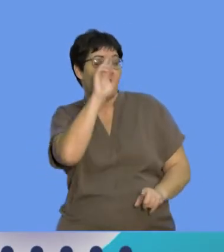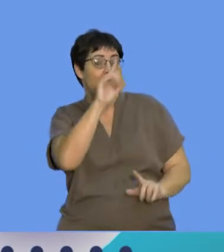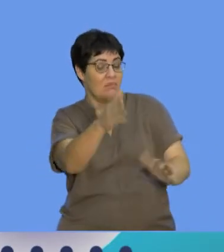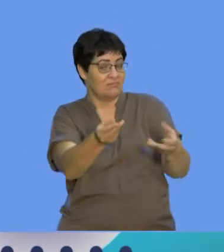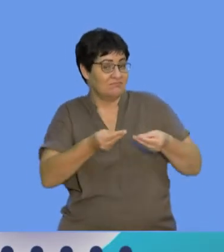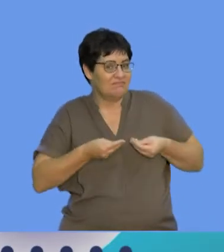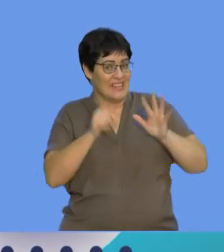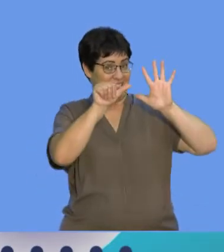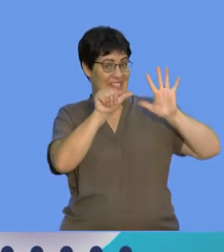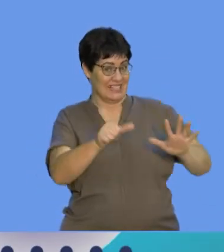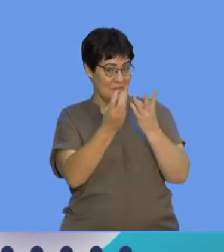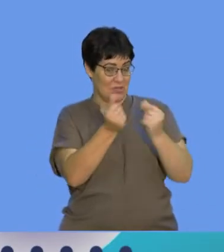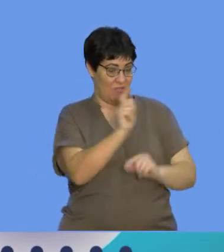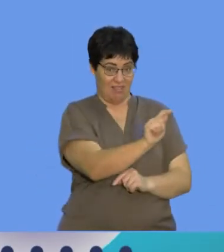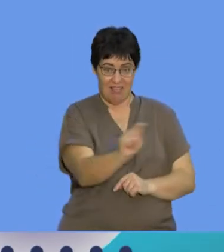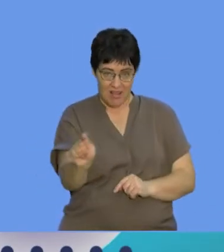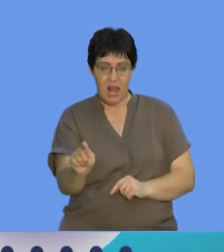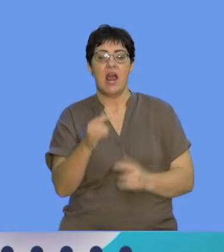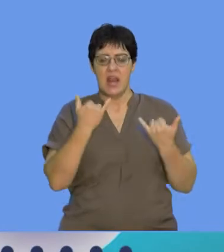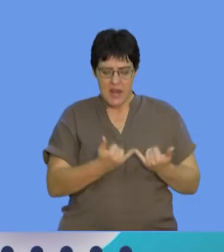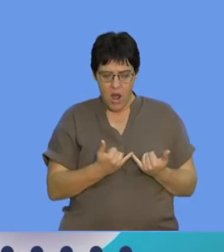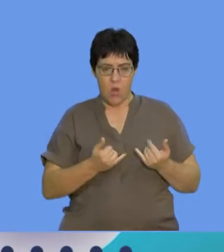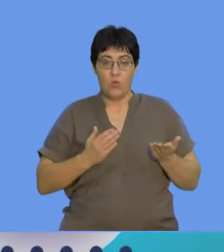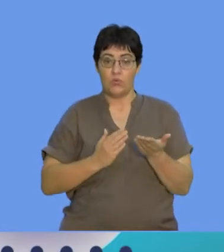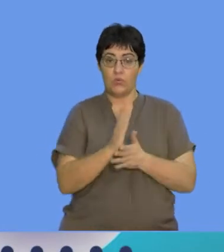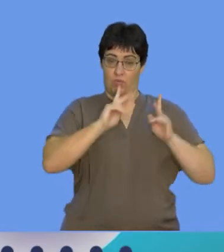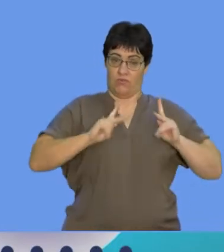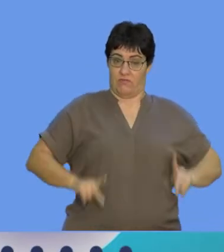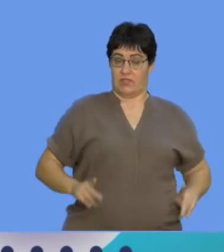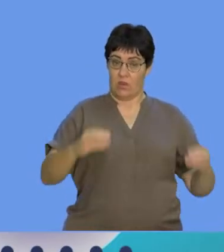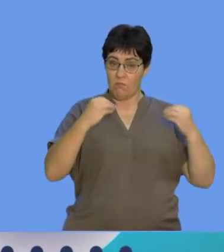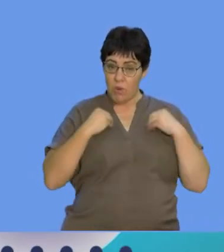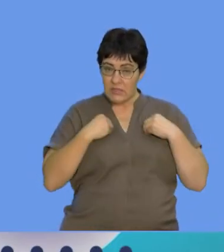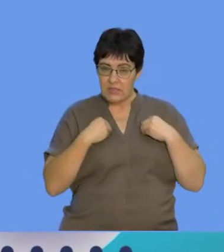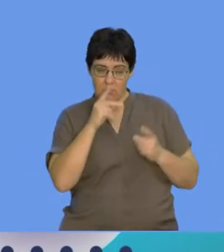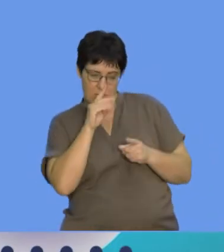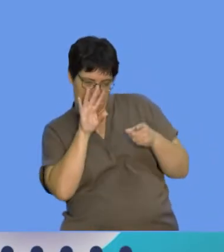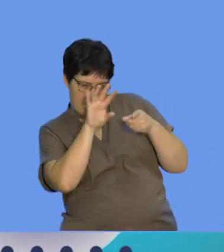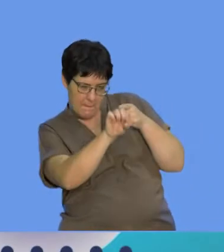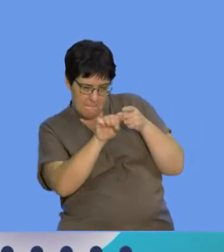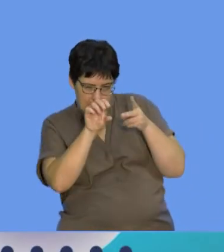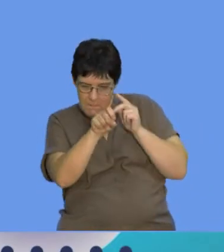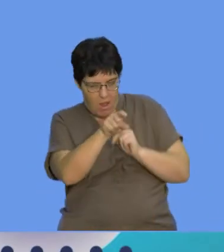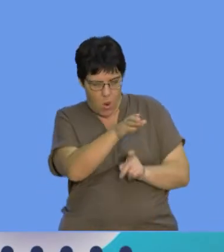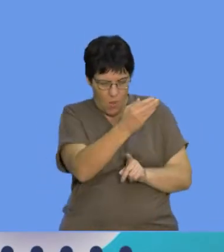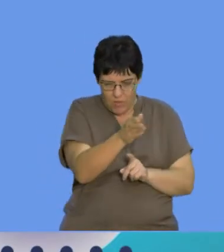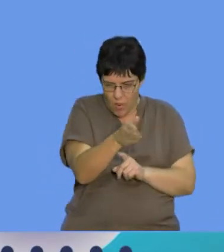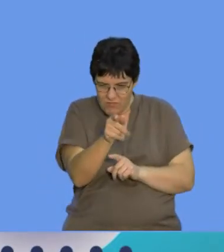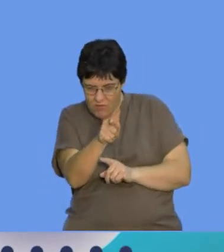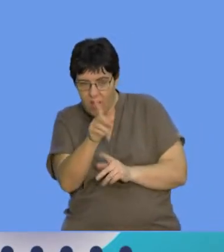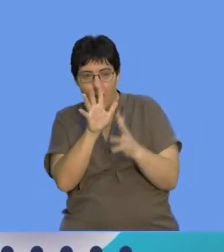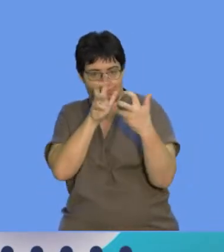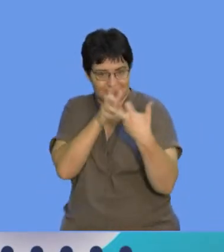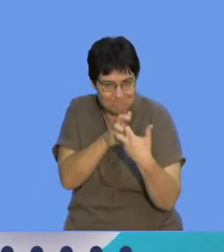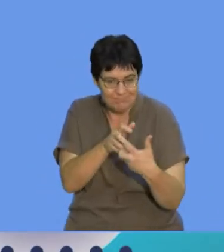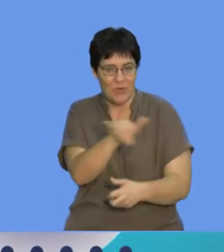6 materials that we're given and try to eliminate so that at the end of the day, we are able to identify what exactly substance X is